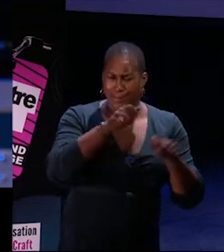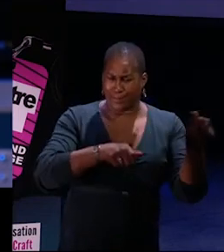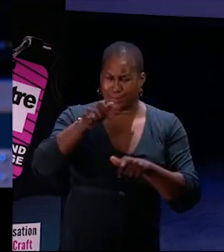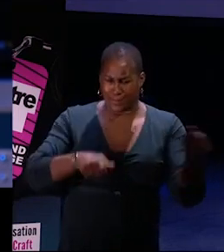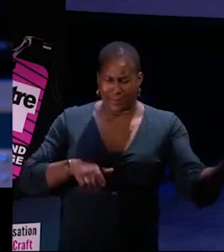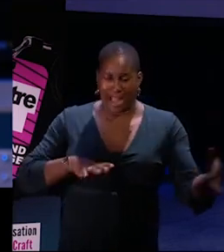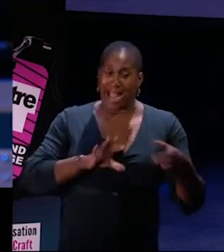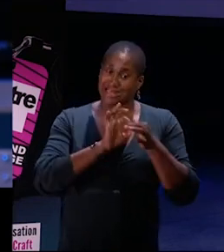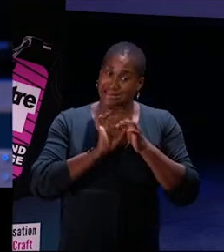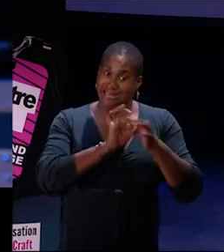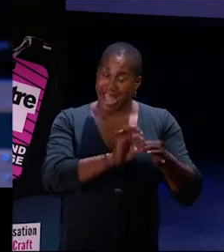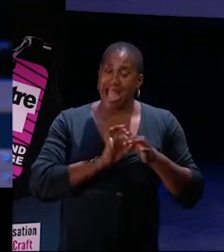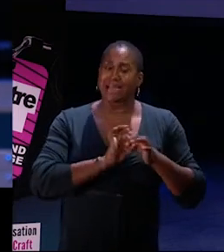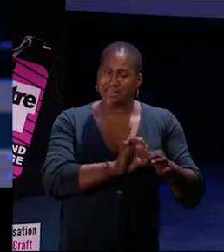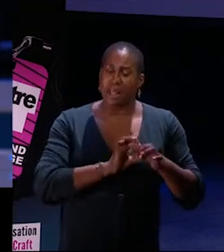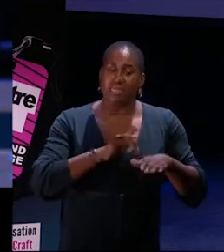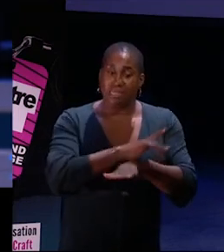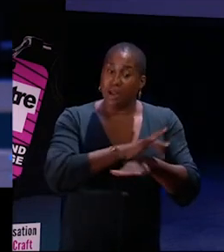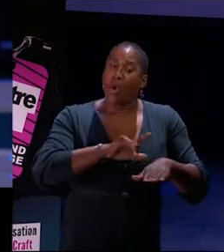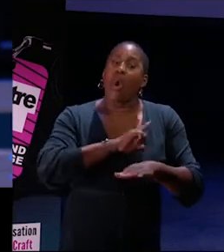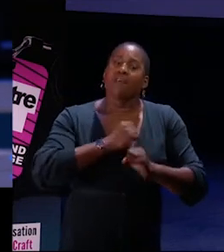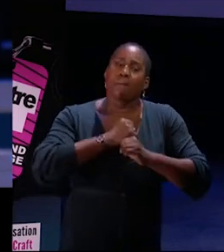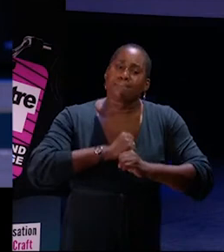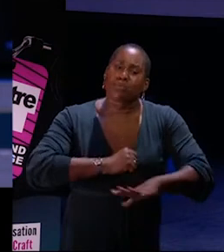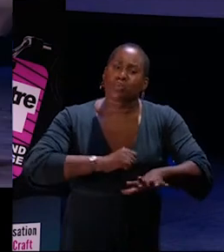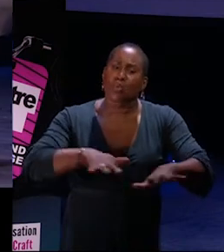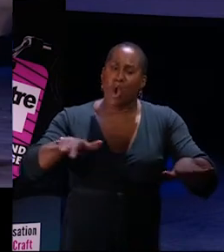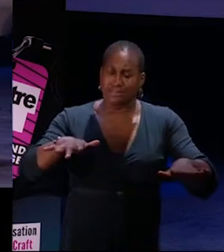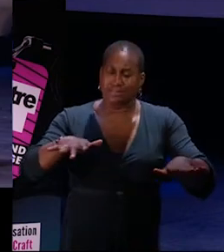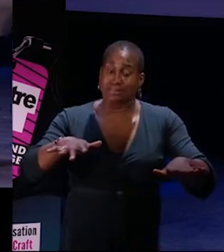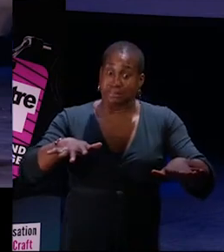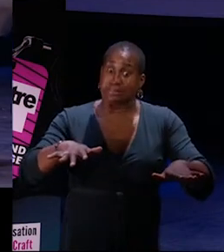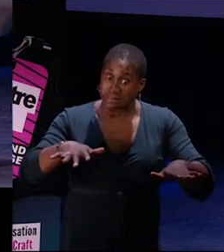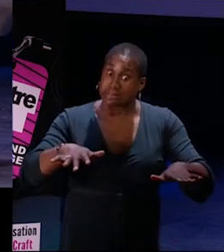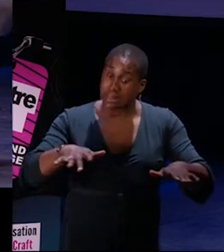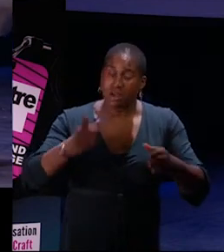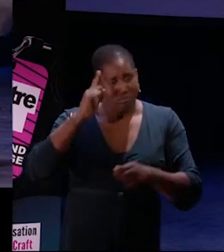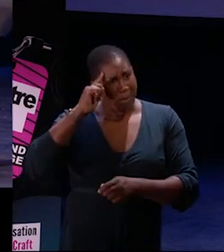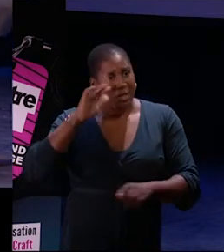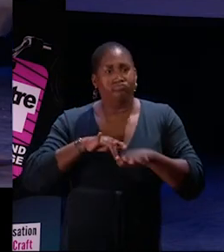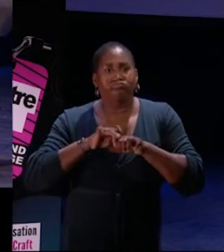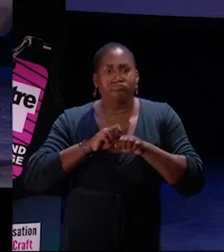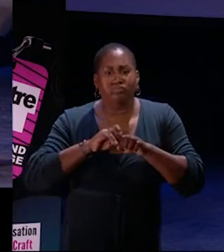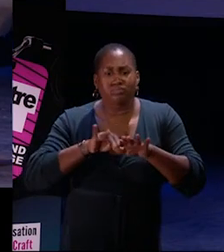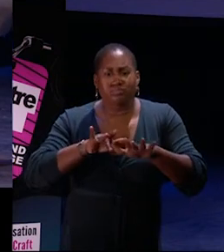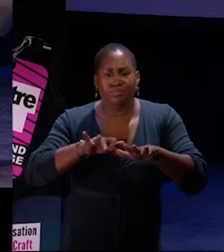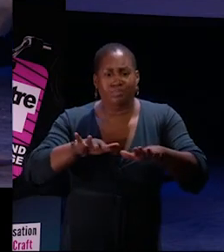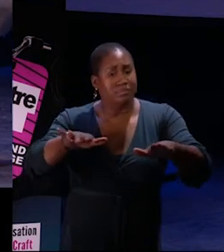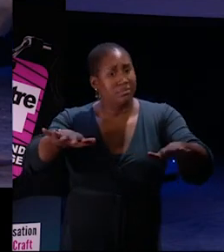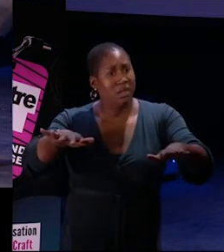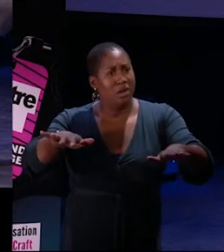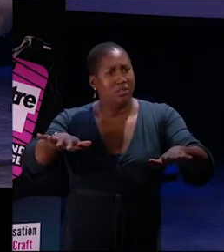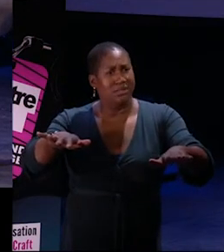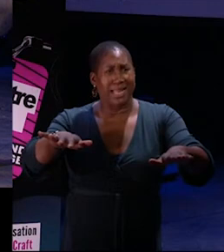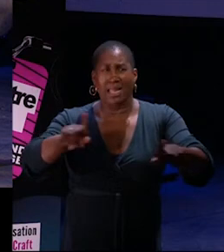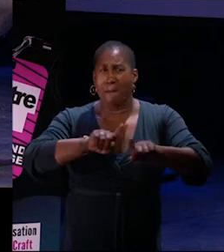more was broadcasted. We broadcast so much. So many people broadcast stuff. It can reach people who are economically disadvantaged, who do